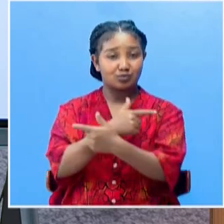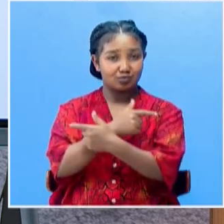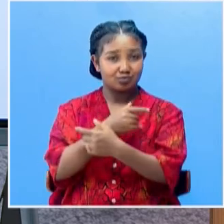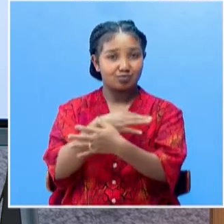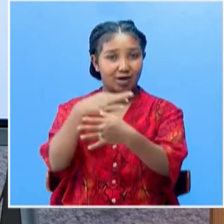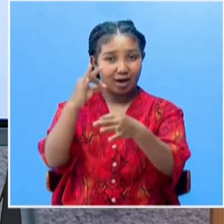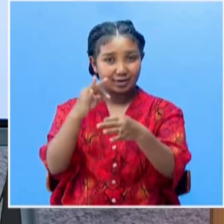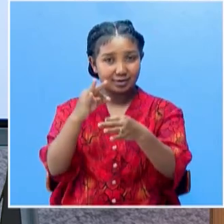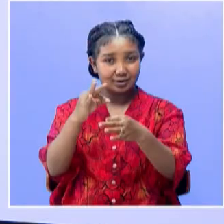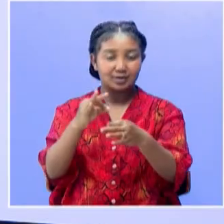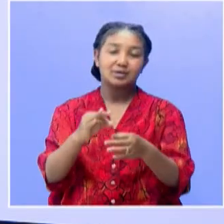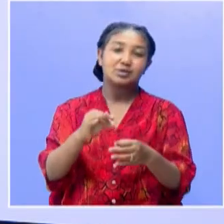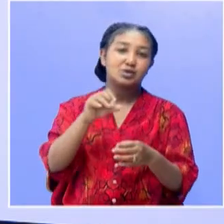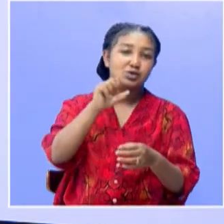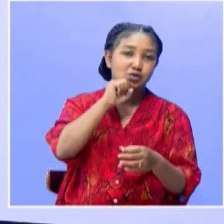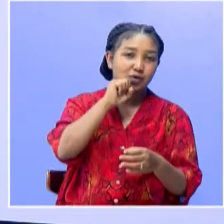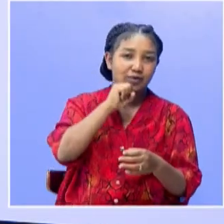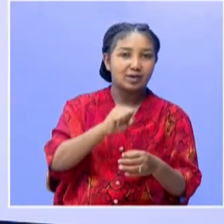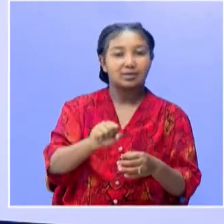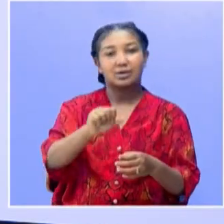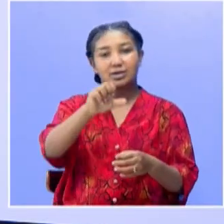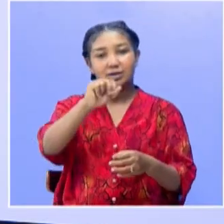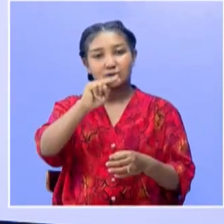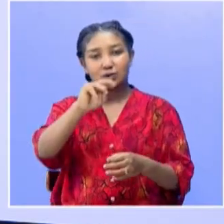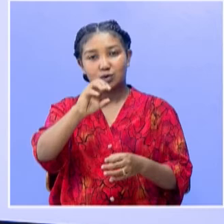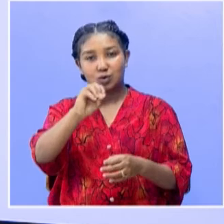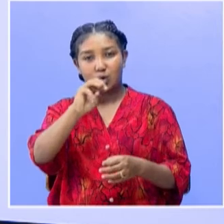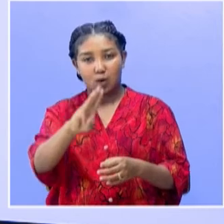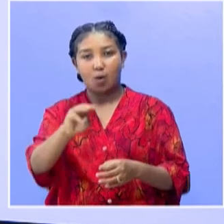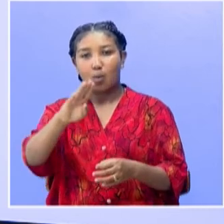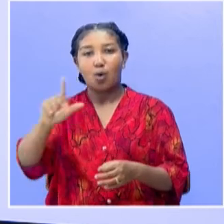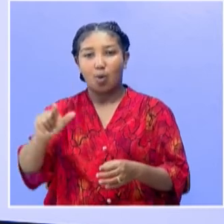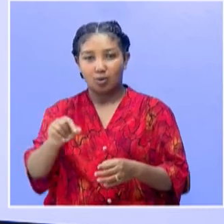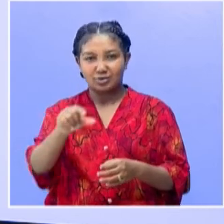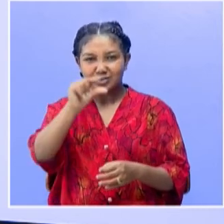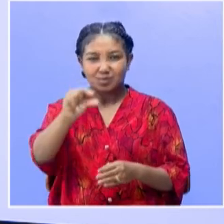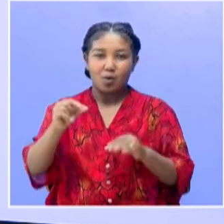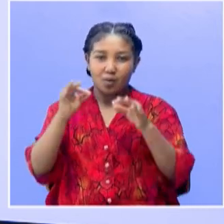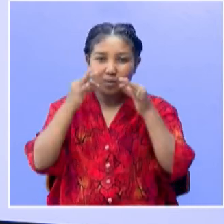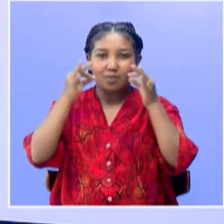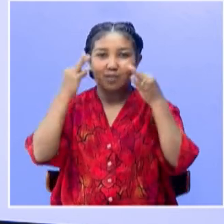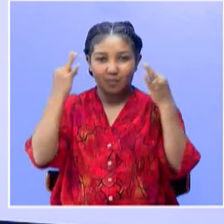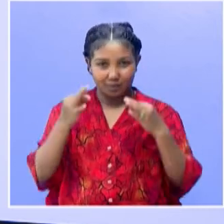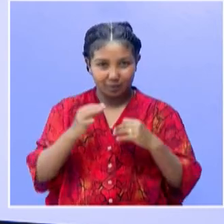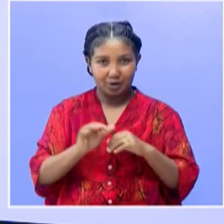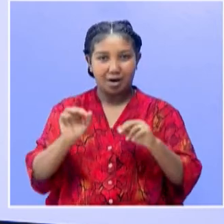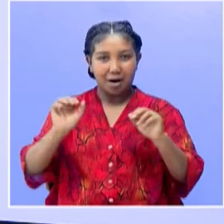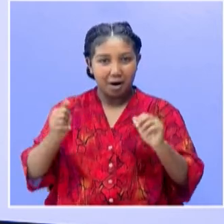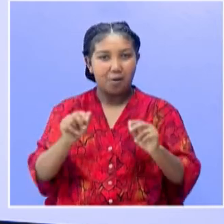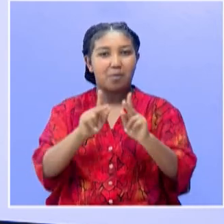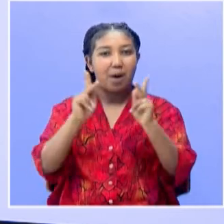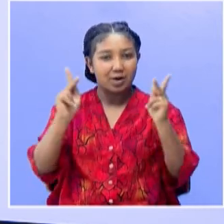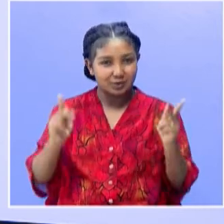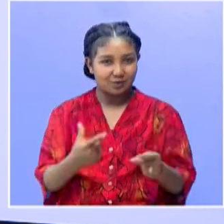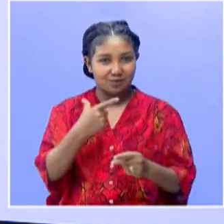story of Sophie and Snowball, yeah? How they met and how Snowball became part of the family. Isn't that